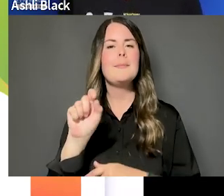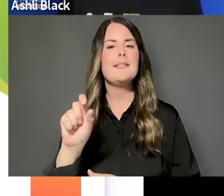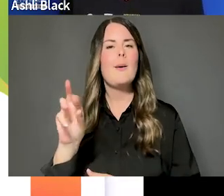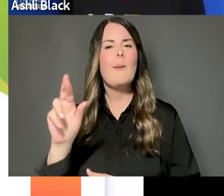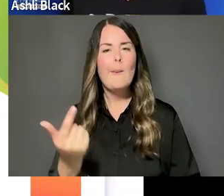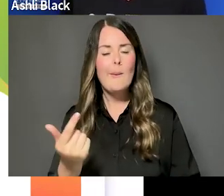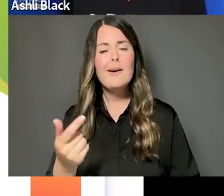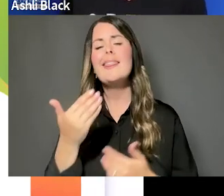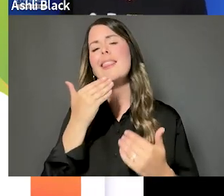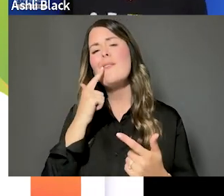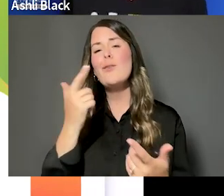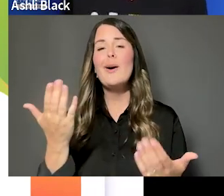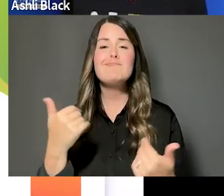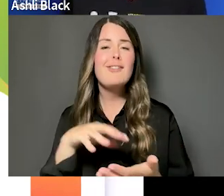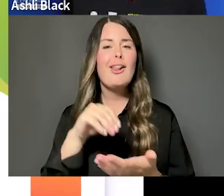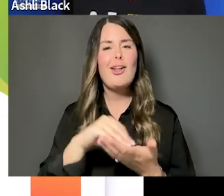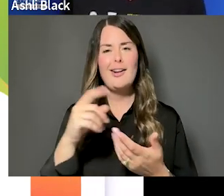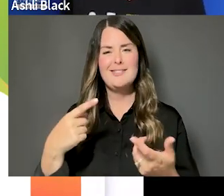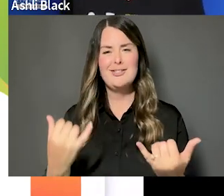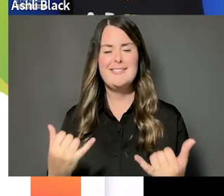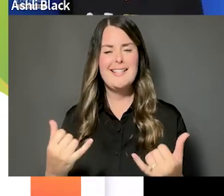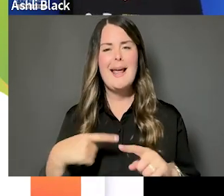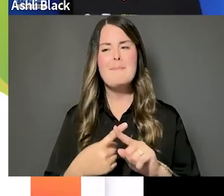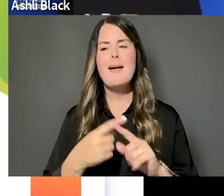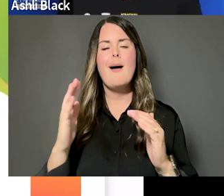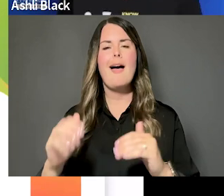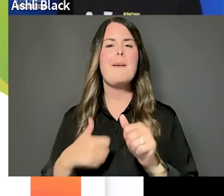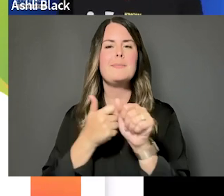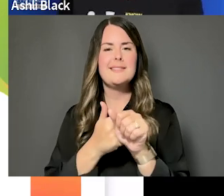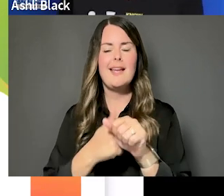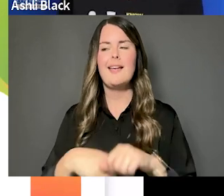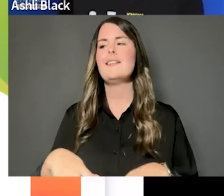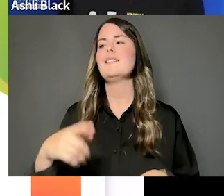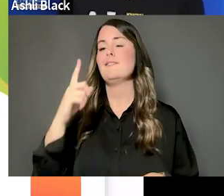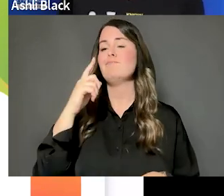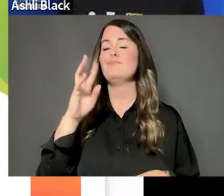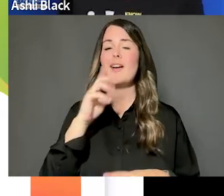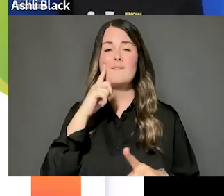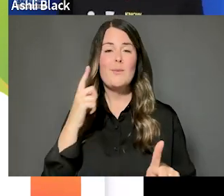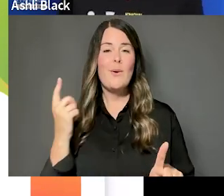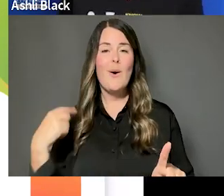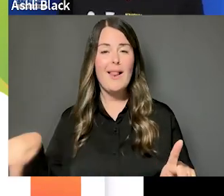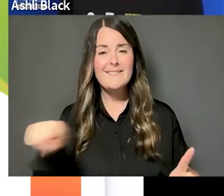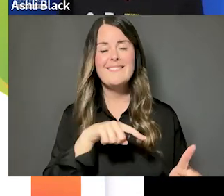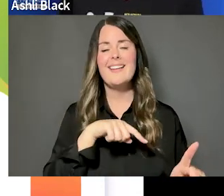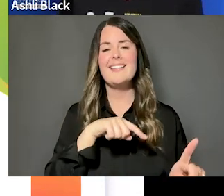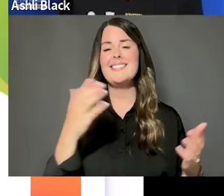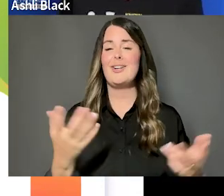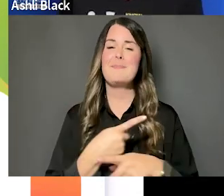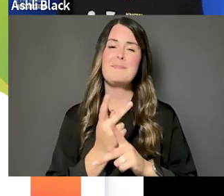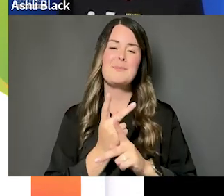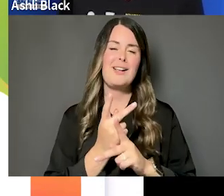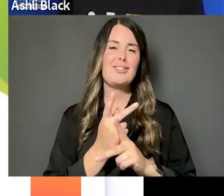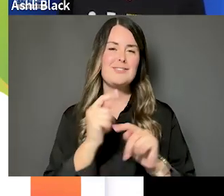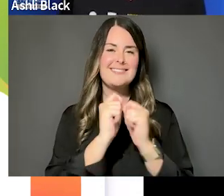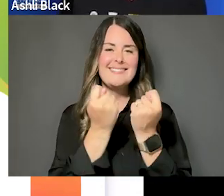you for giving us some of your time today to learn about our updated 9-12 curriculum. Speaking for Emily, Tina, and myself on the production